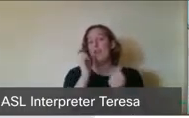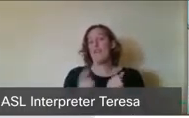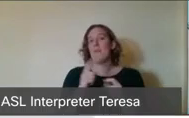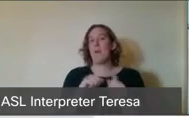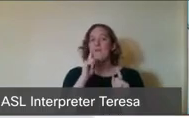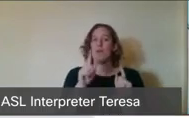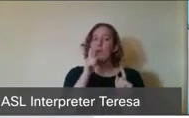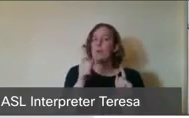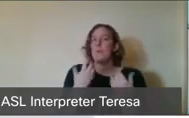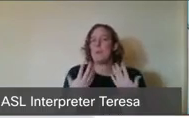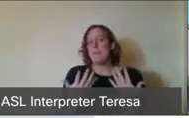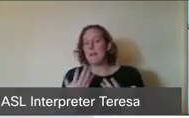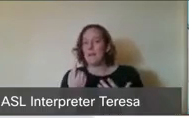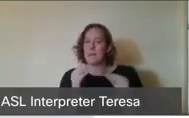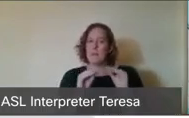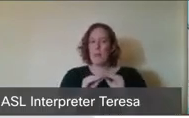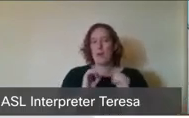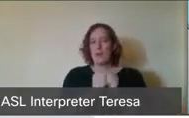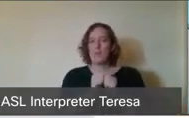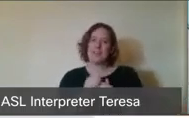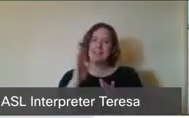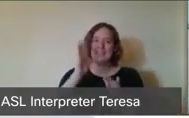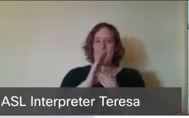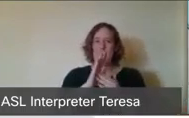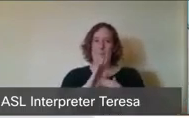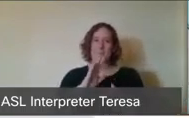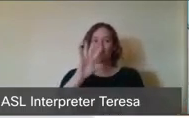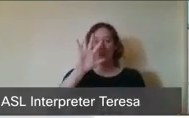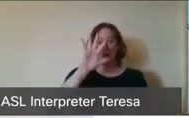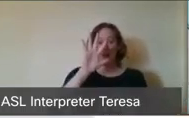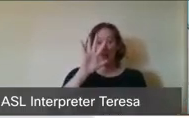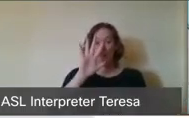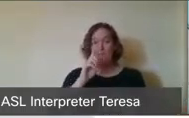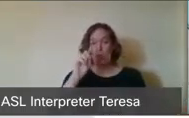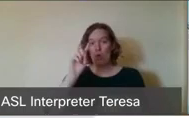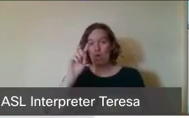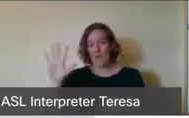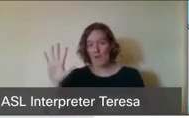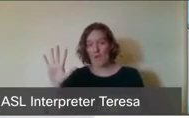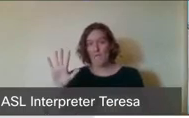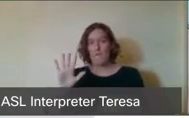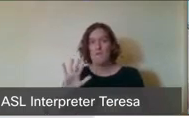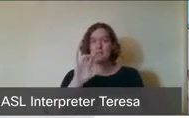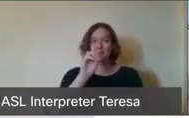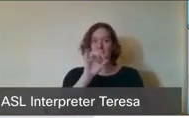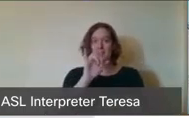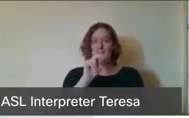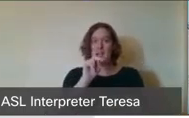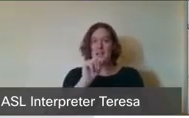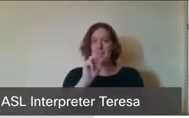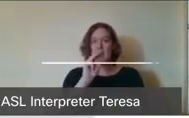more competitive, we can see that our number one winner with 5 out of 5 will go to Dynamic Seal.